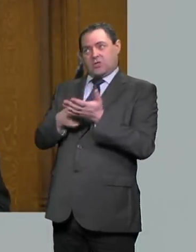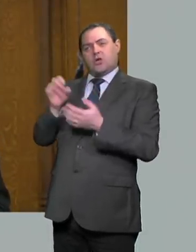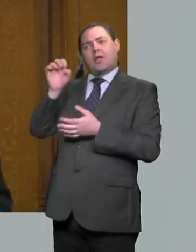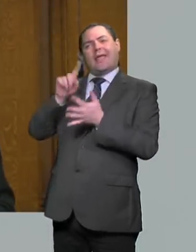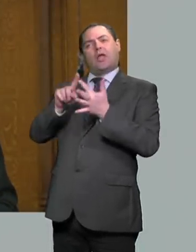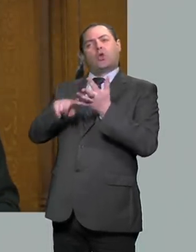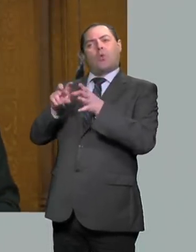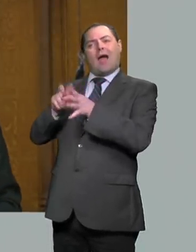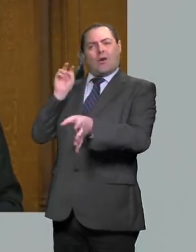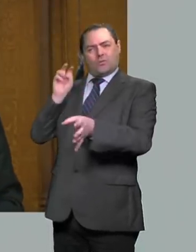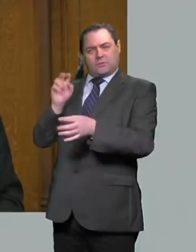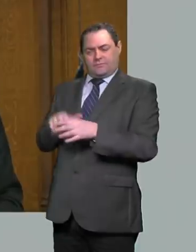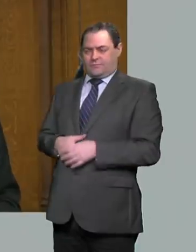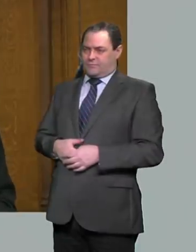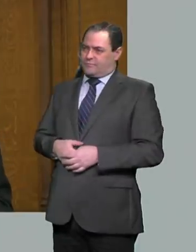Union.